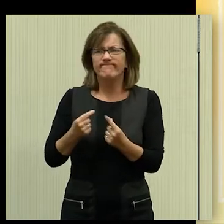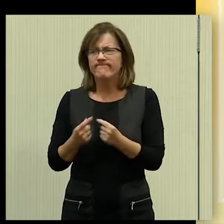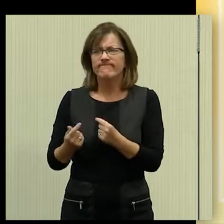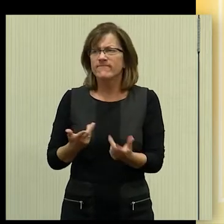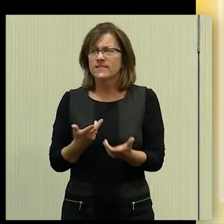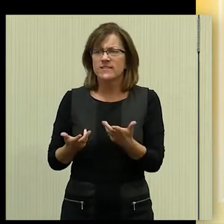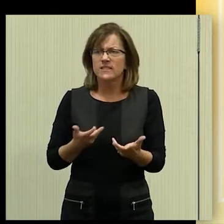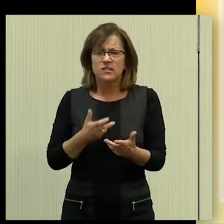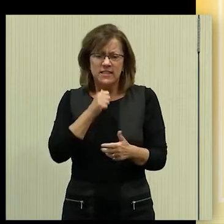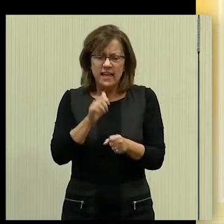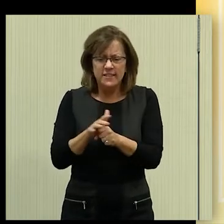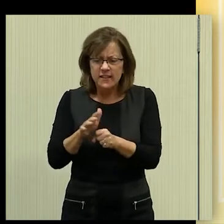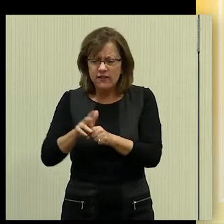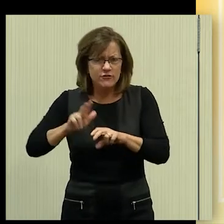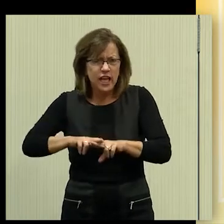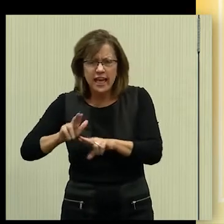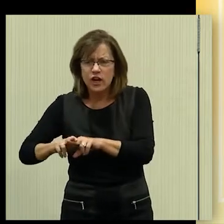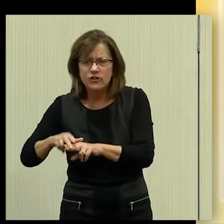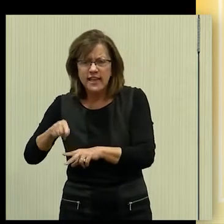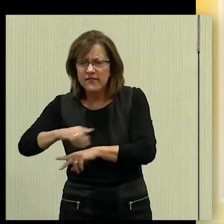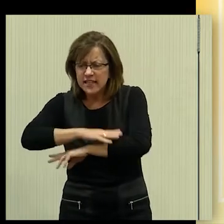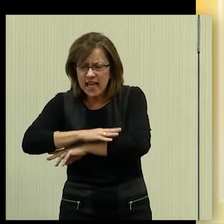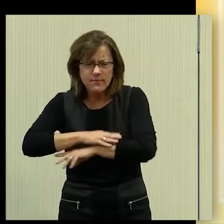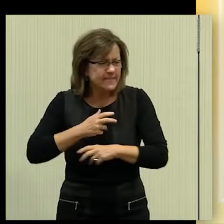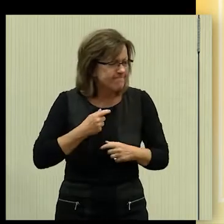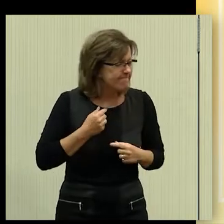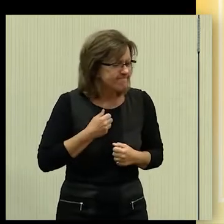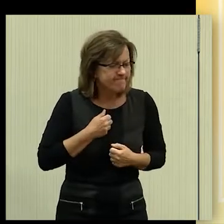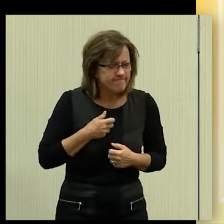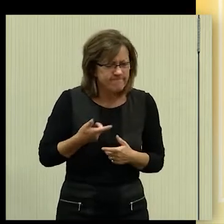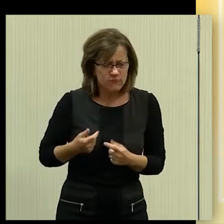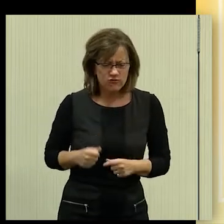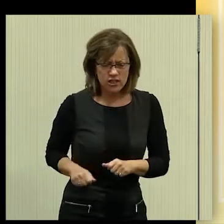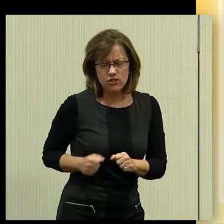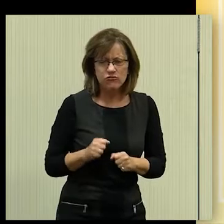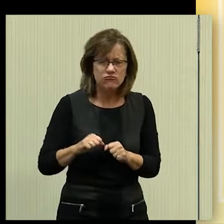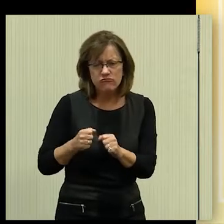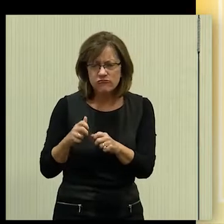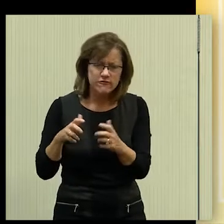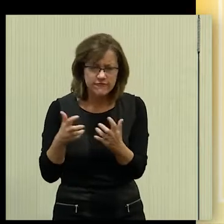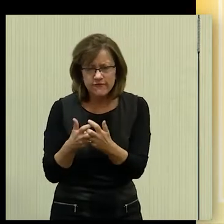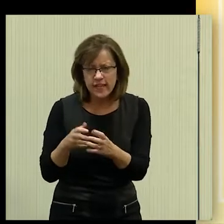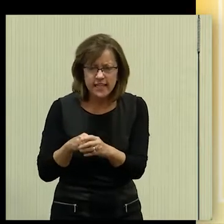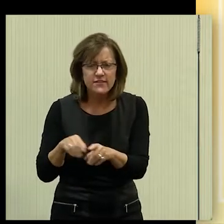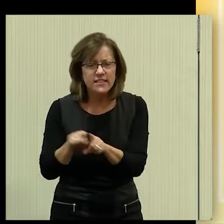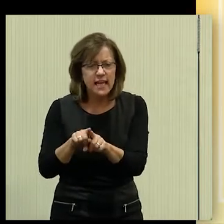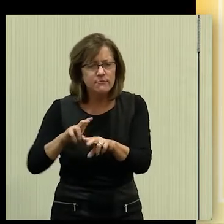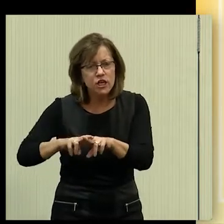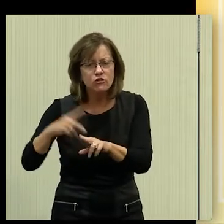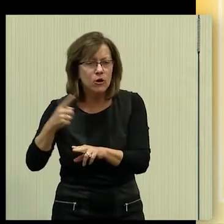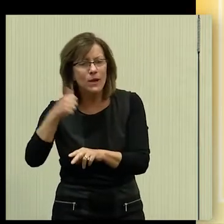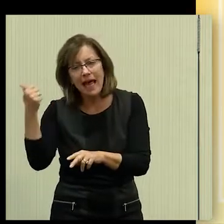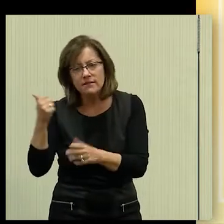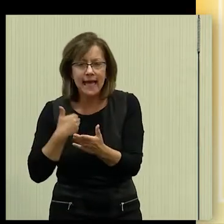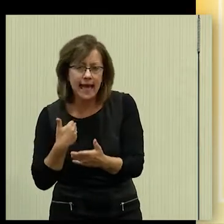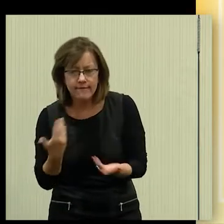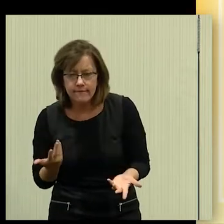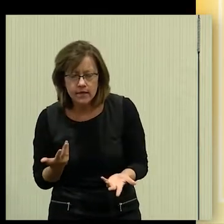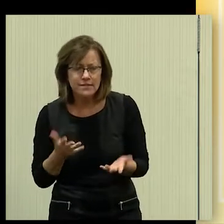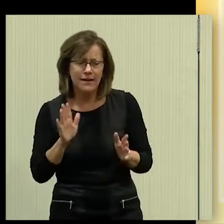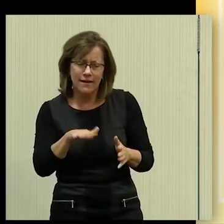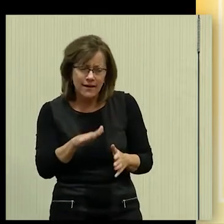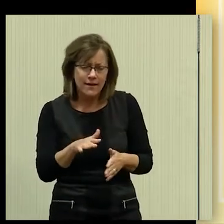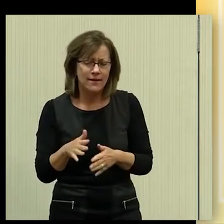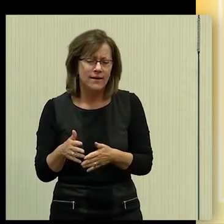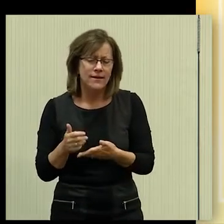enough chairs at the table and they're trying to squeeze their butt into the same chair that someone else already has. So how do we help them